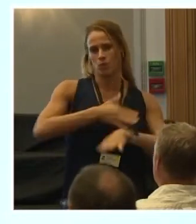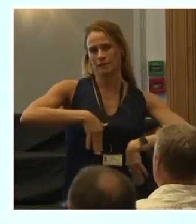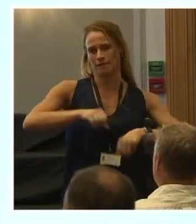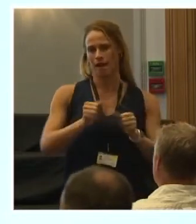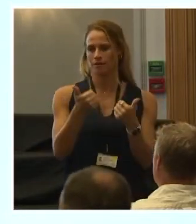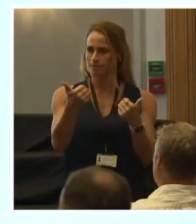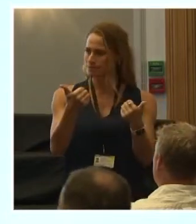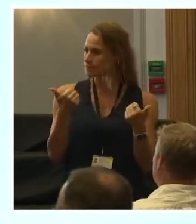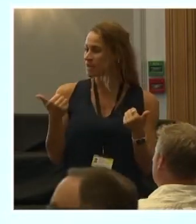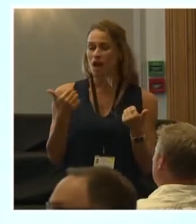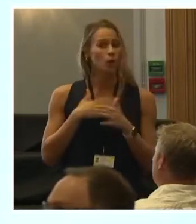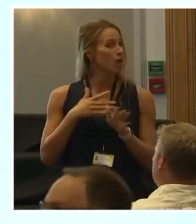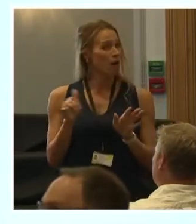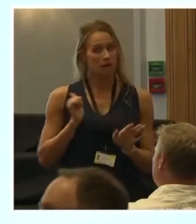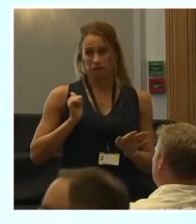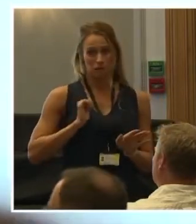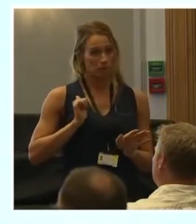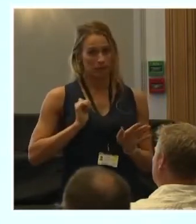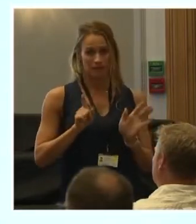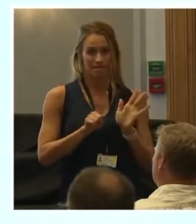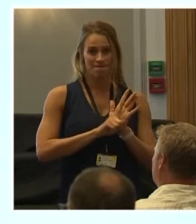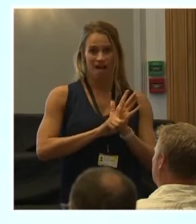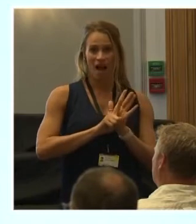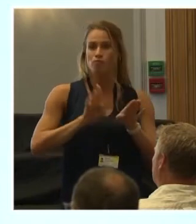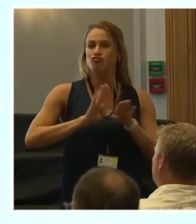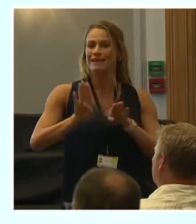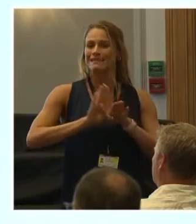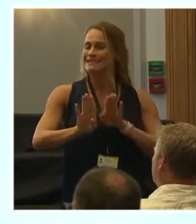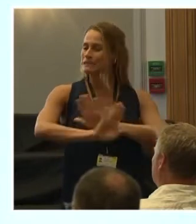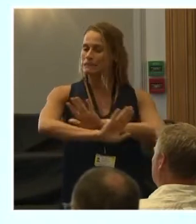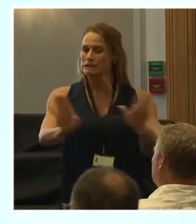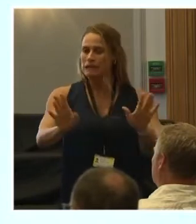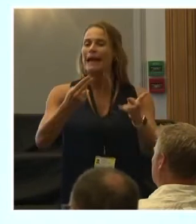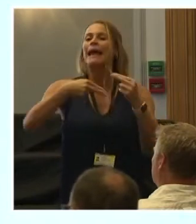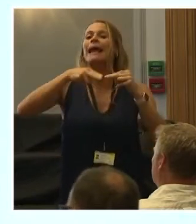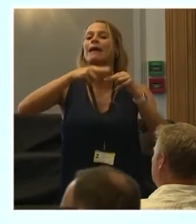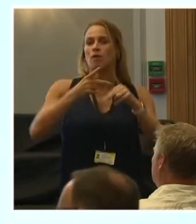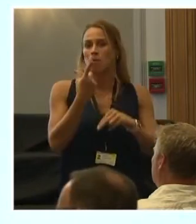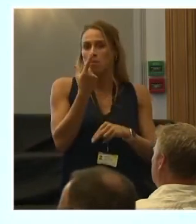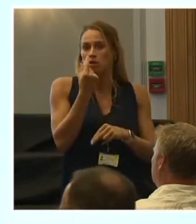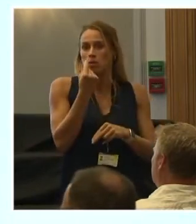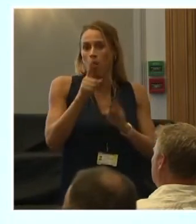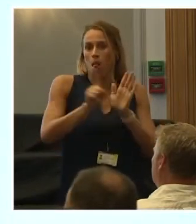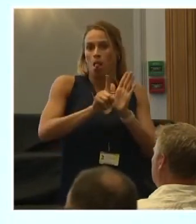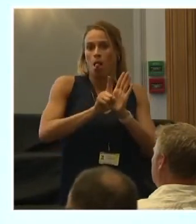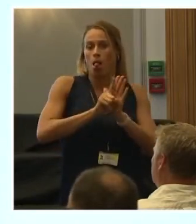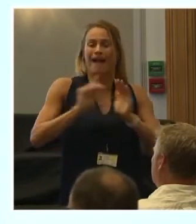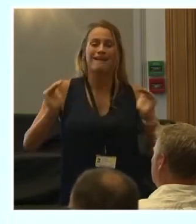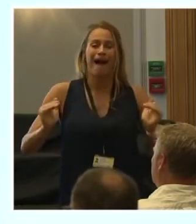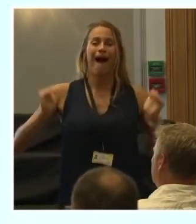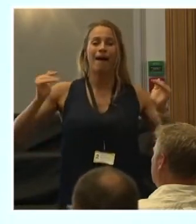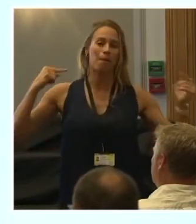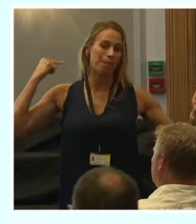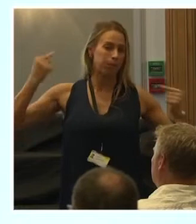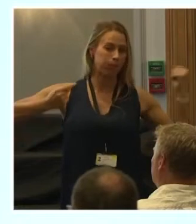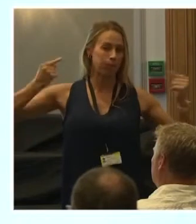We're not expecting a fire drill today for anybody who's in the room. If the fire alarm does go off, it's a high-pitched shrill,